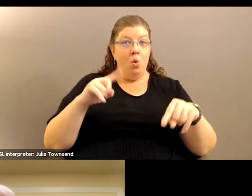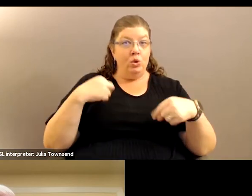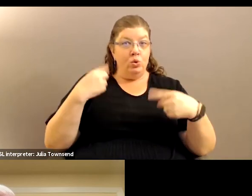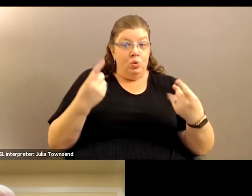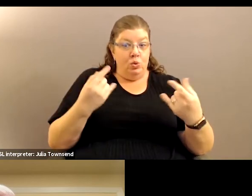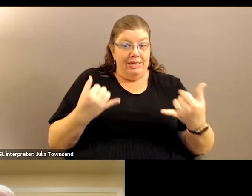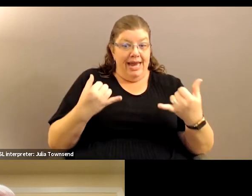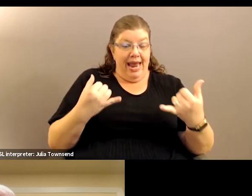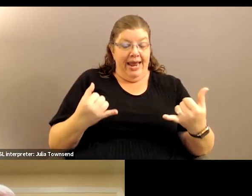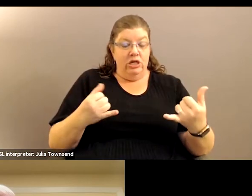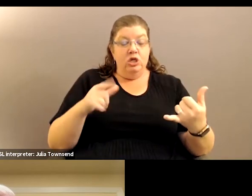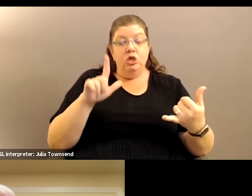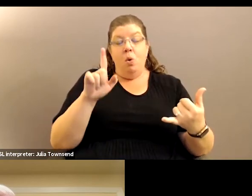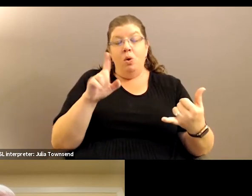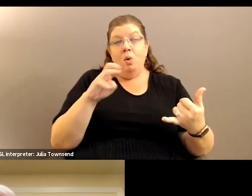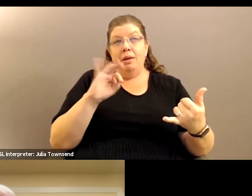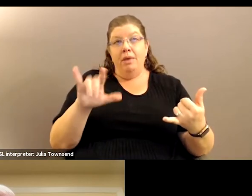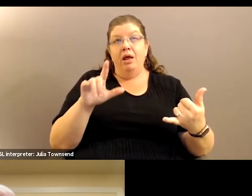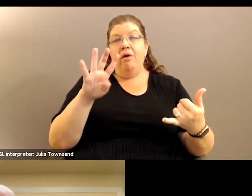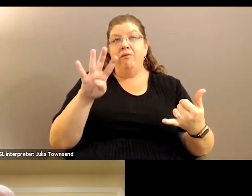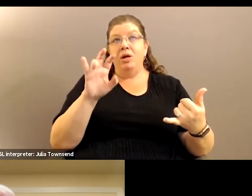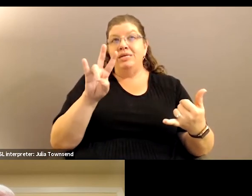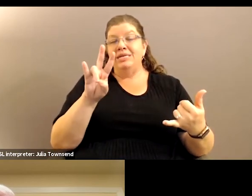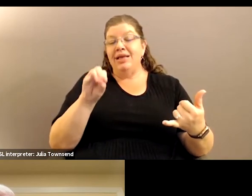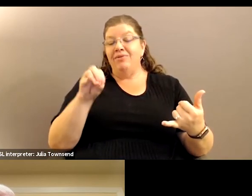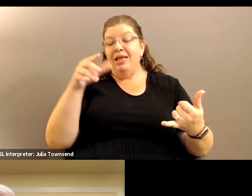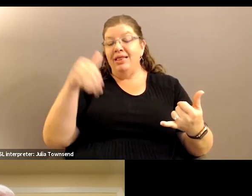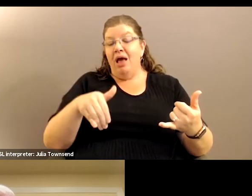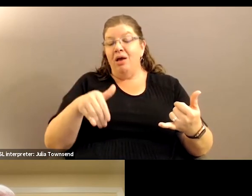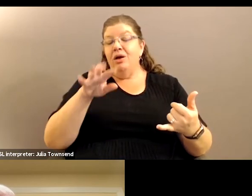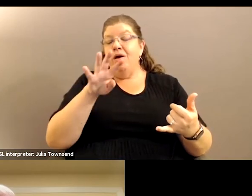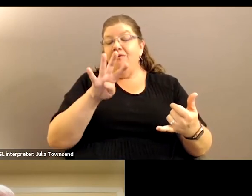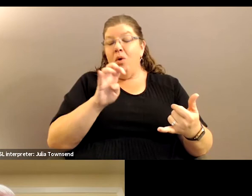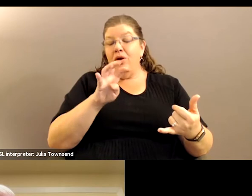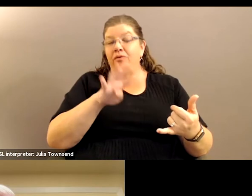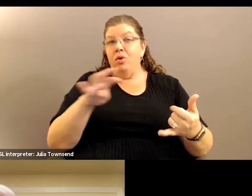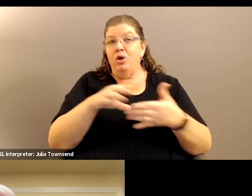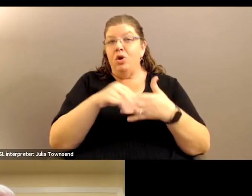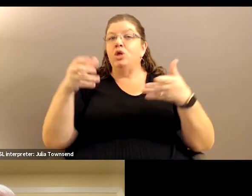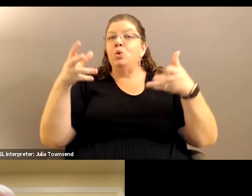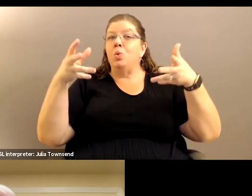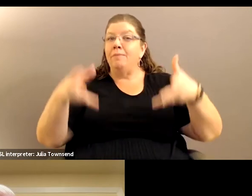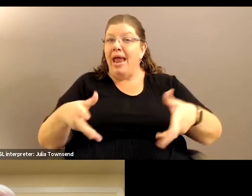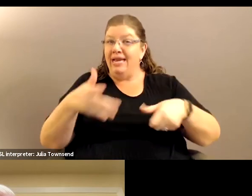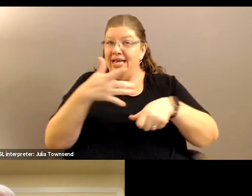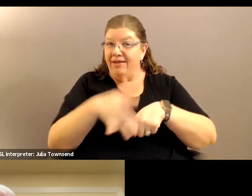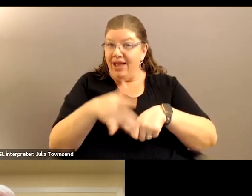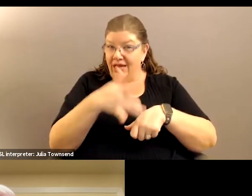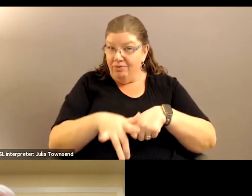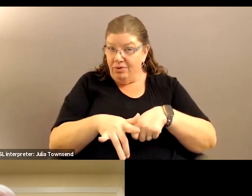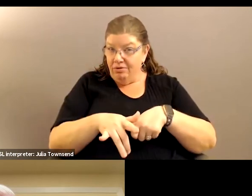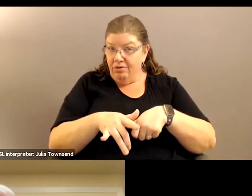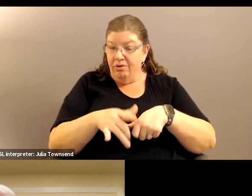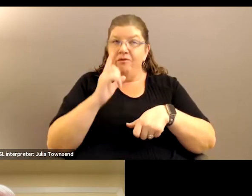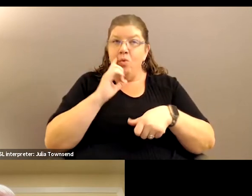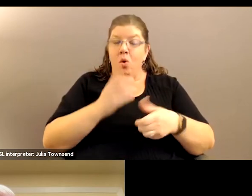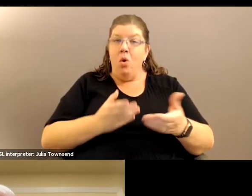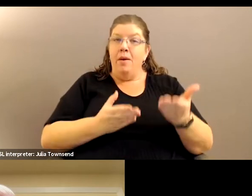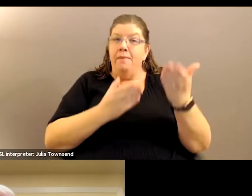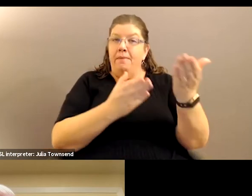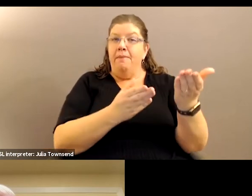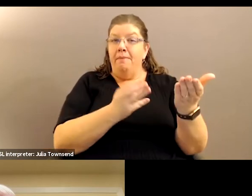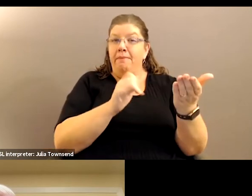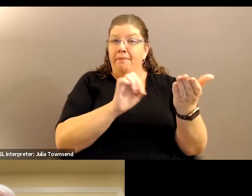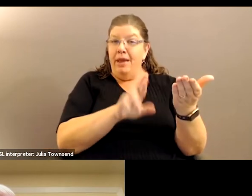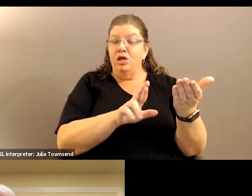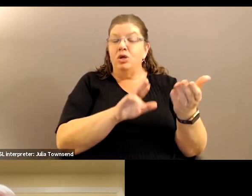there's 21 million 470 444 remaining available to measure i